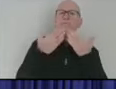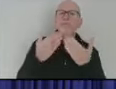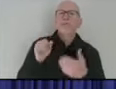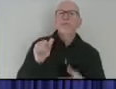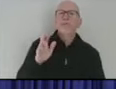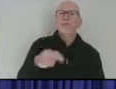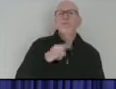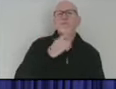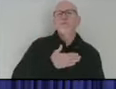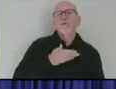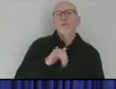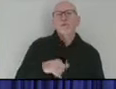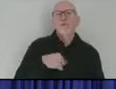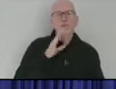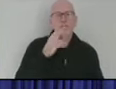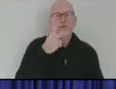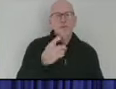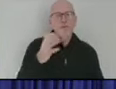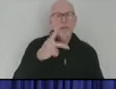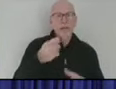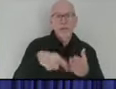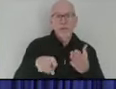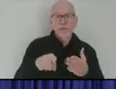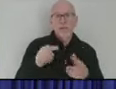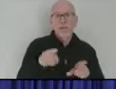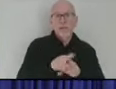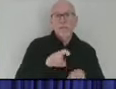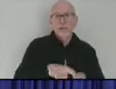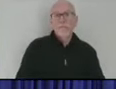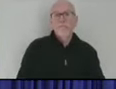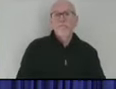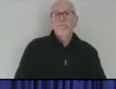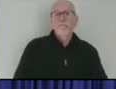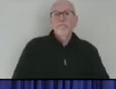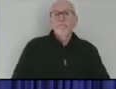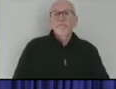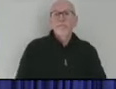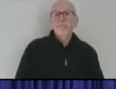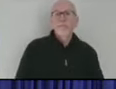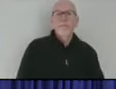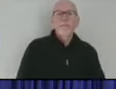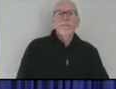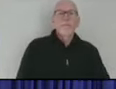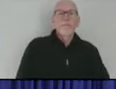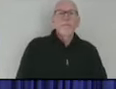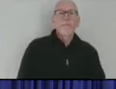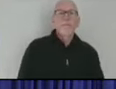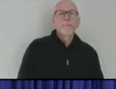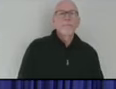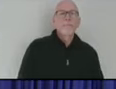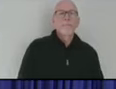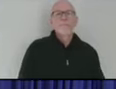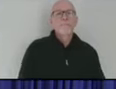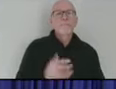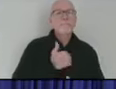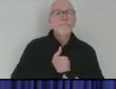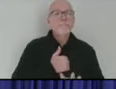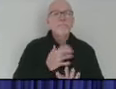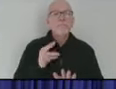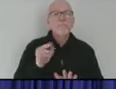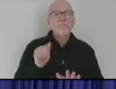really appreciate it. And we'll see you back next week at the same time. Dr. Mark wanted to weigh in real quickly. I'm so sorry. Mark.